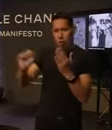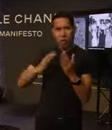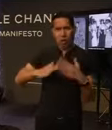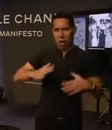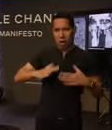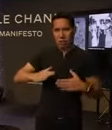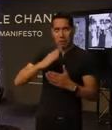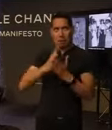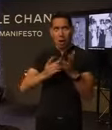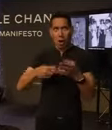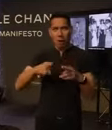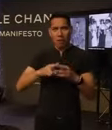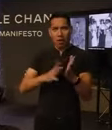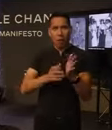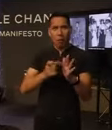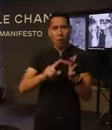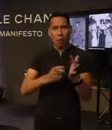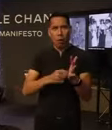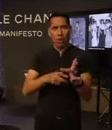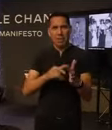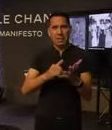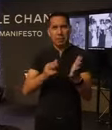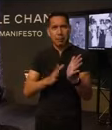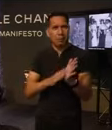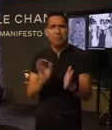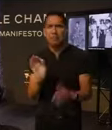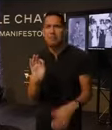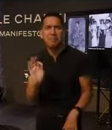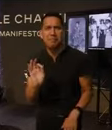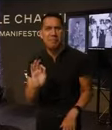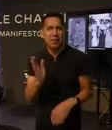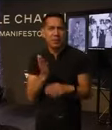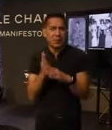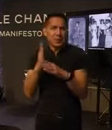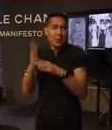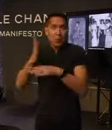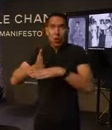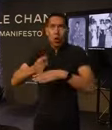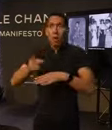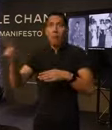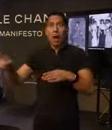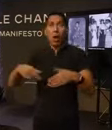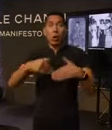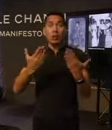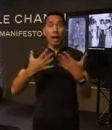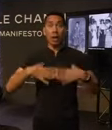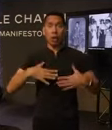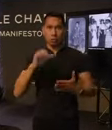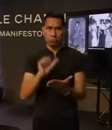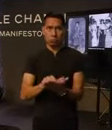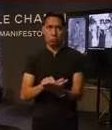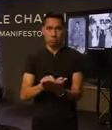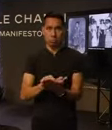the modernist lexicon, but her day wear was. And she really